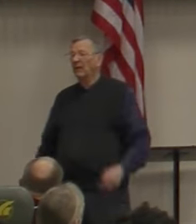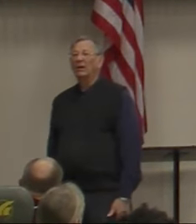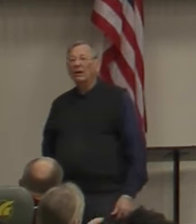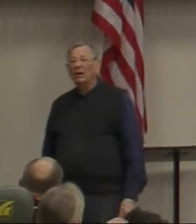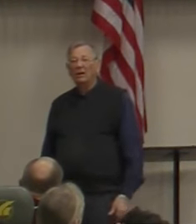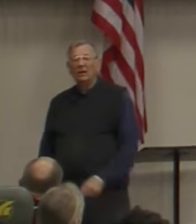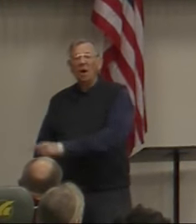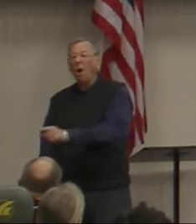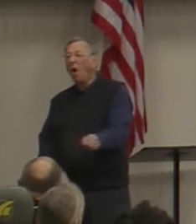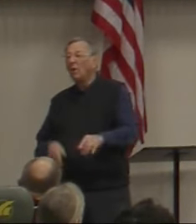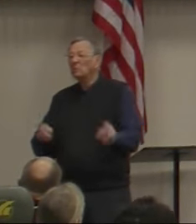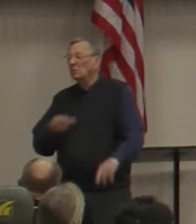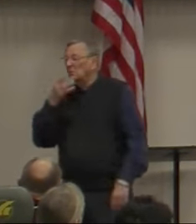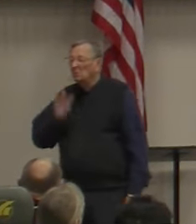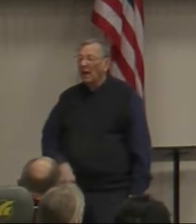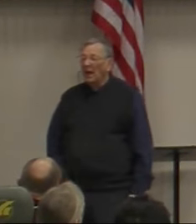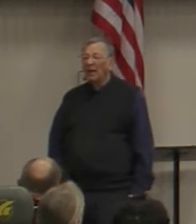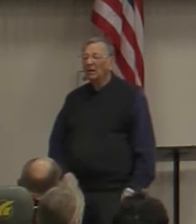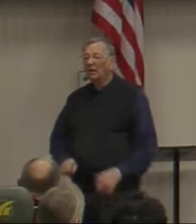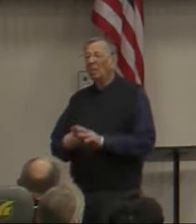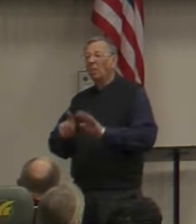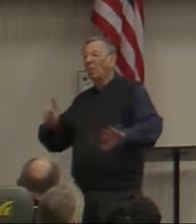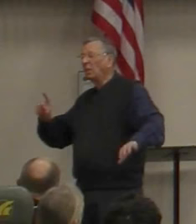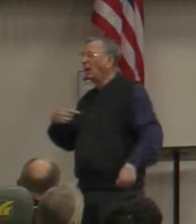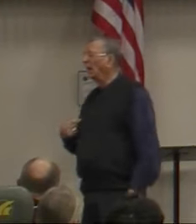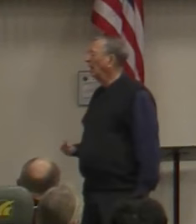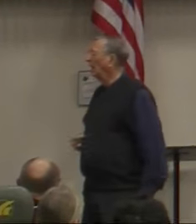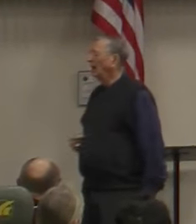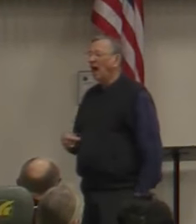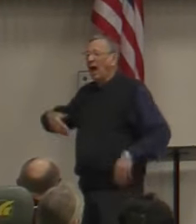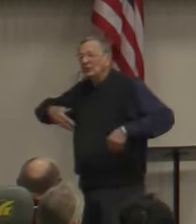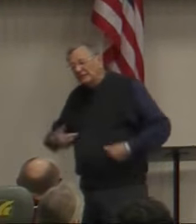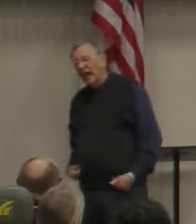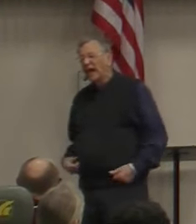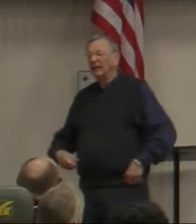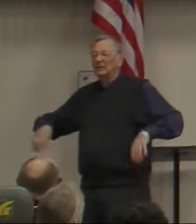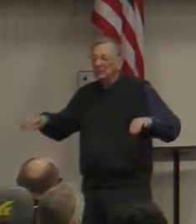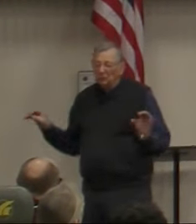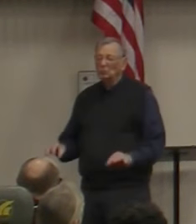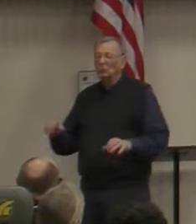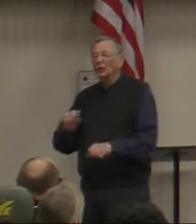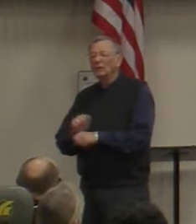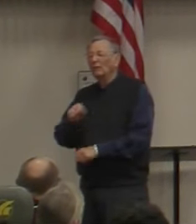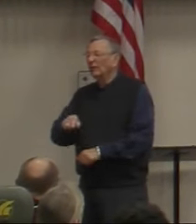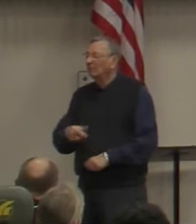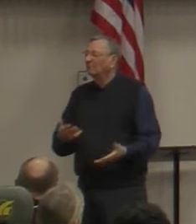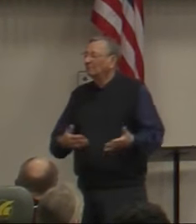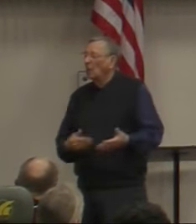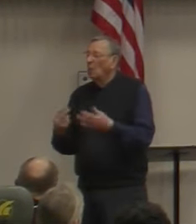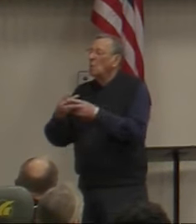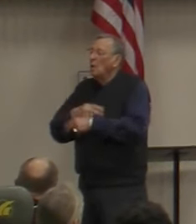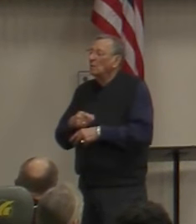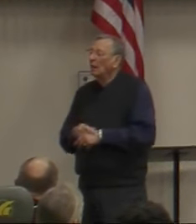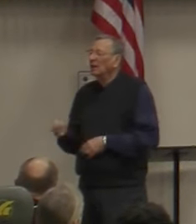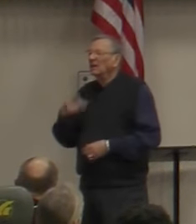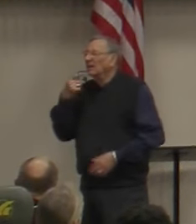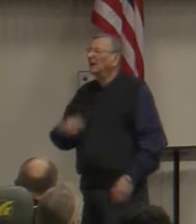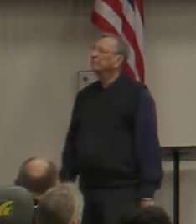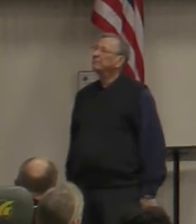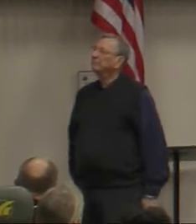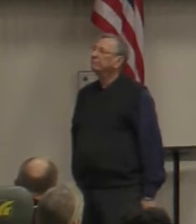God, that all were turning away from him. He was tired and he was miserable. And at the worst part of this, he